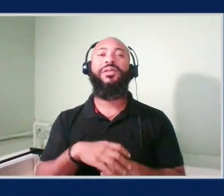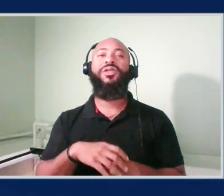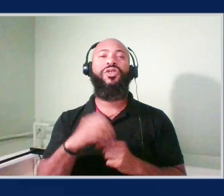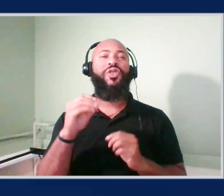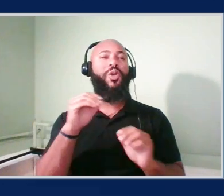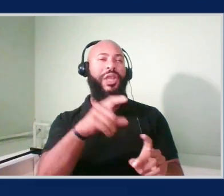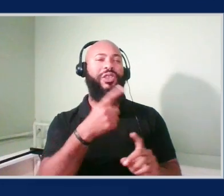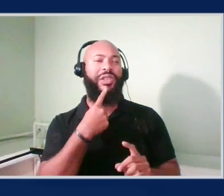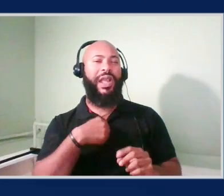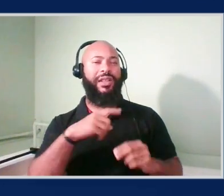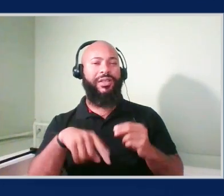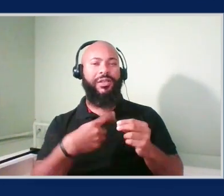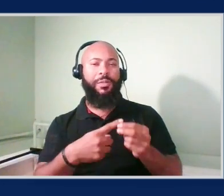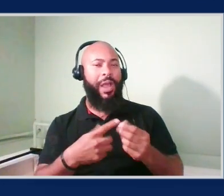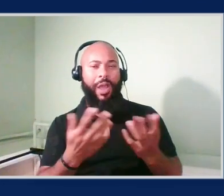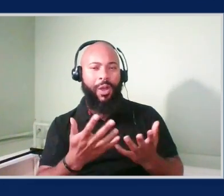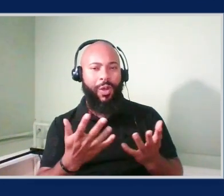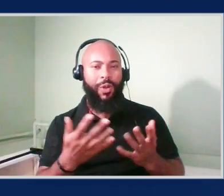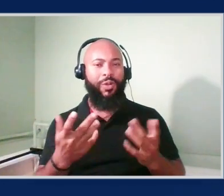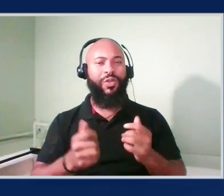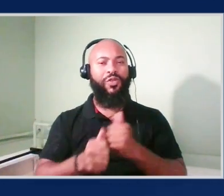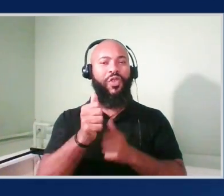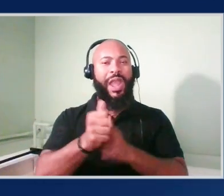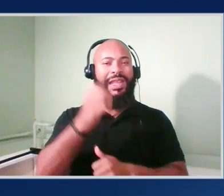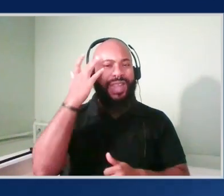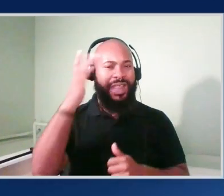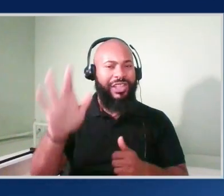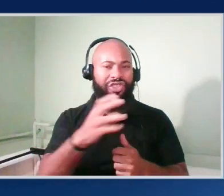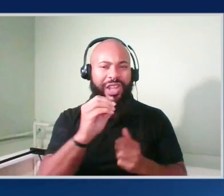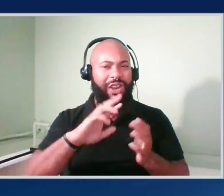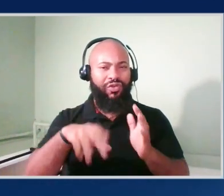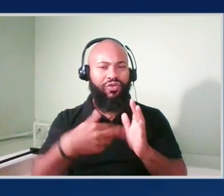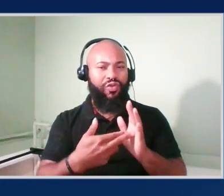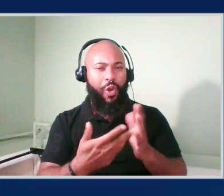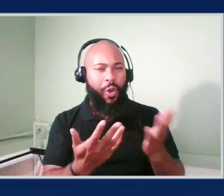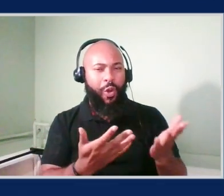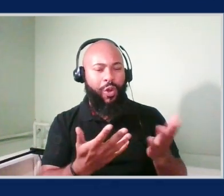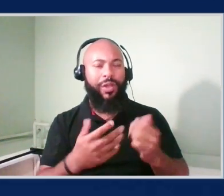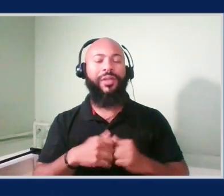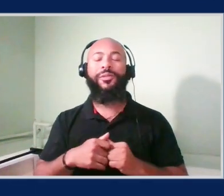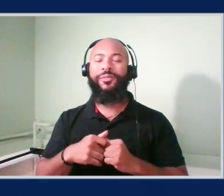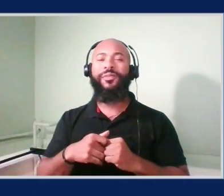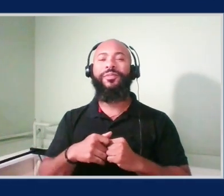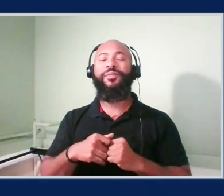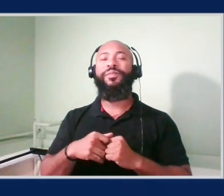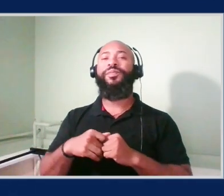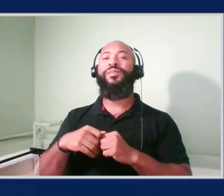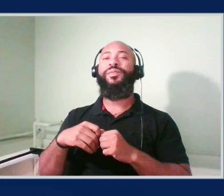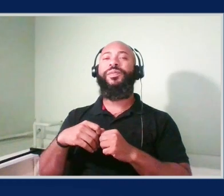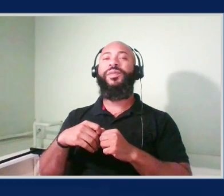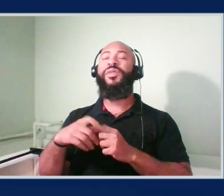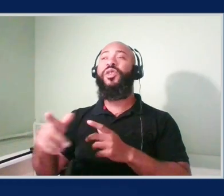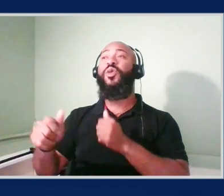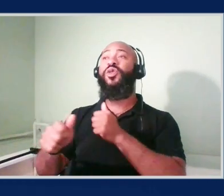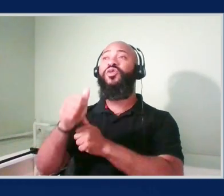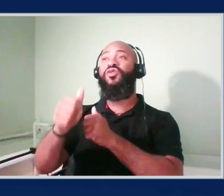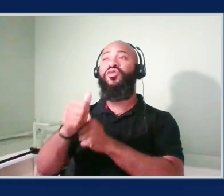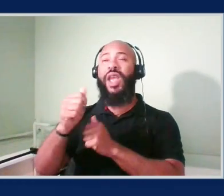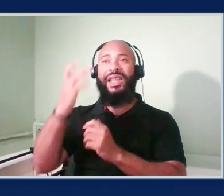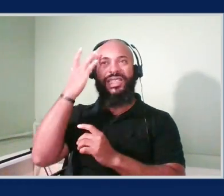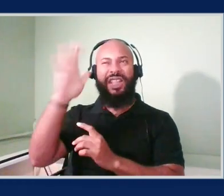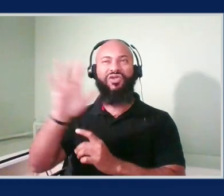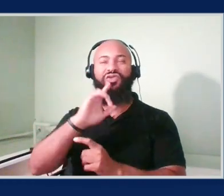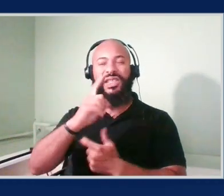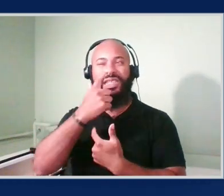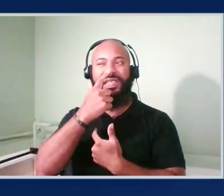what threat intelligence is and its role in security? Yeah, so threat intelligence is, it's a really interesting concept,